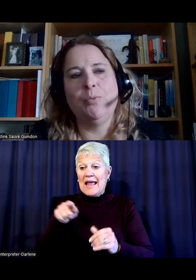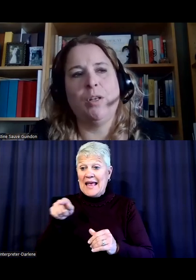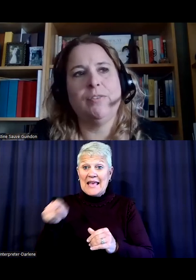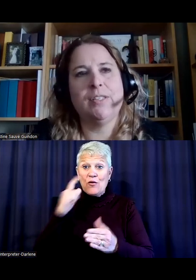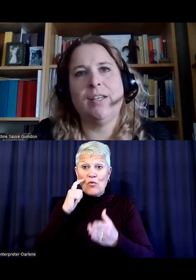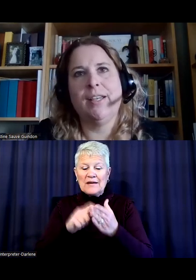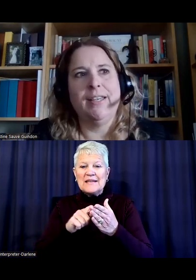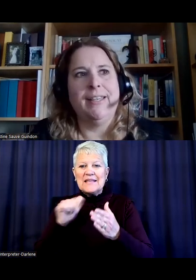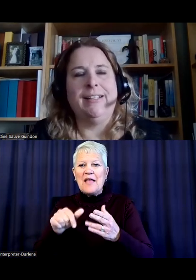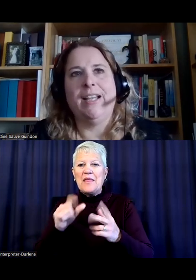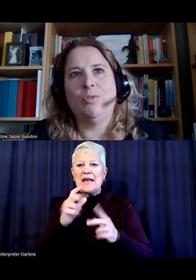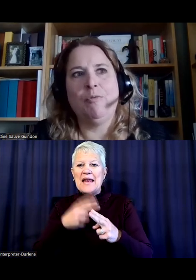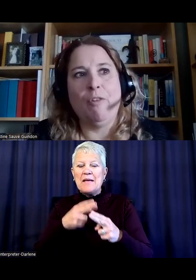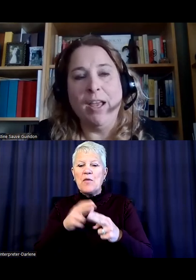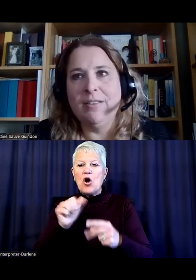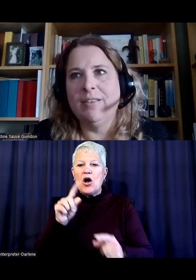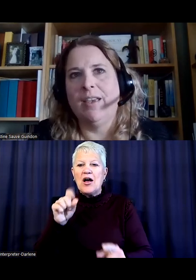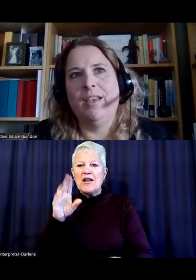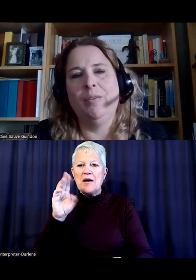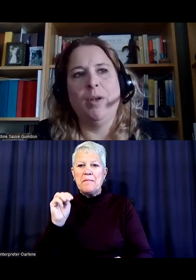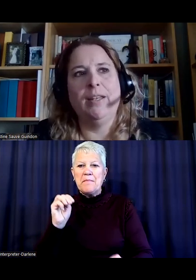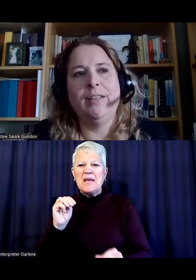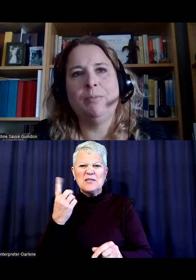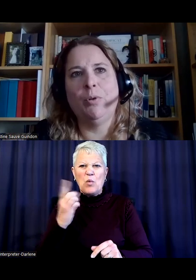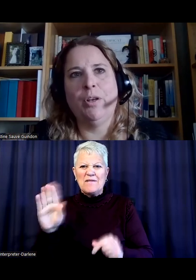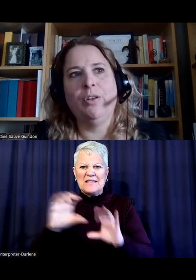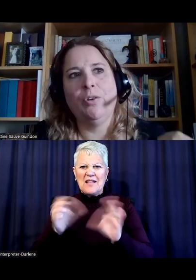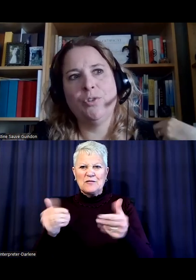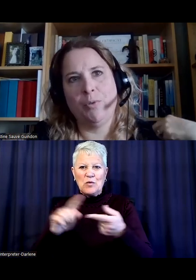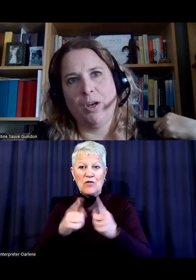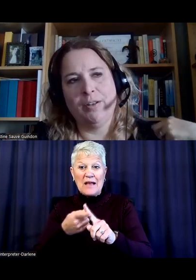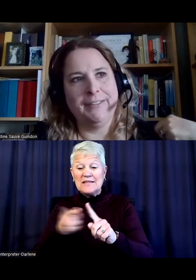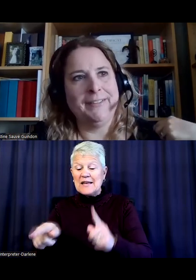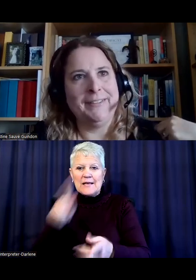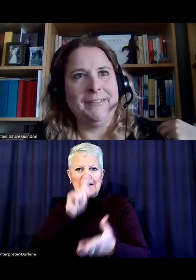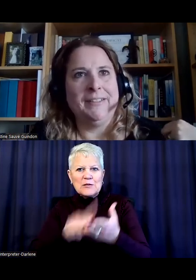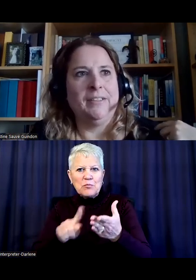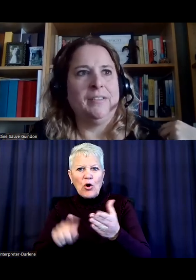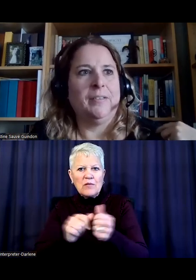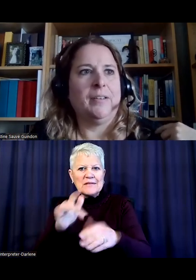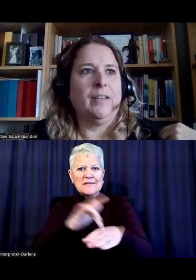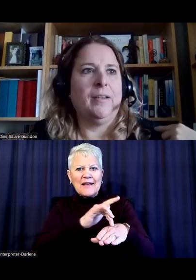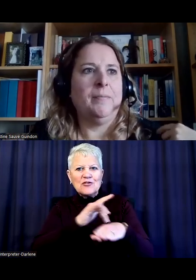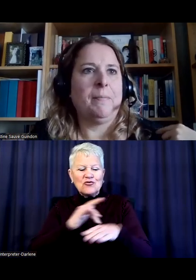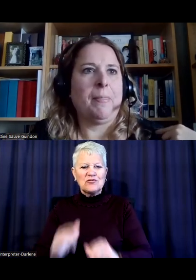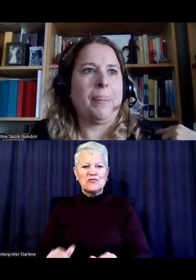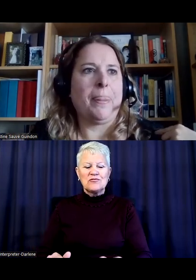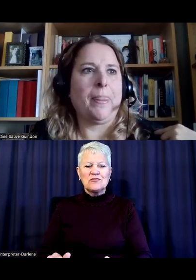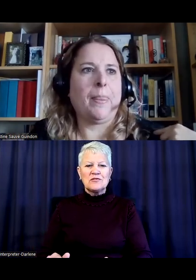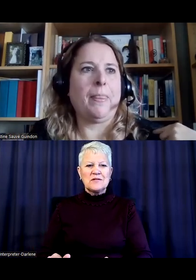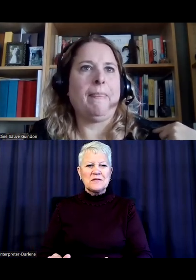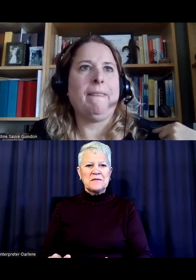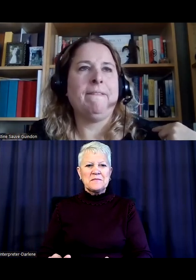Autumn to one of his classroom friends and went and explored her square. Okay.